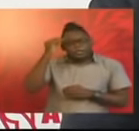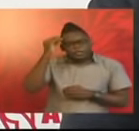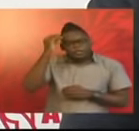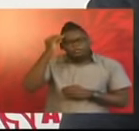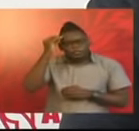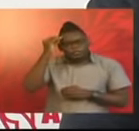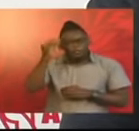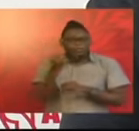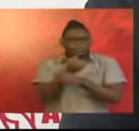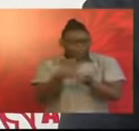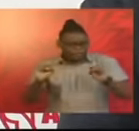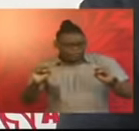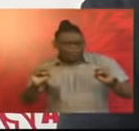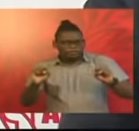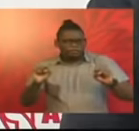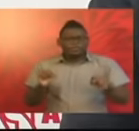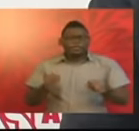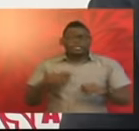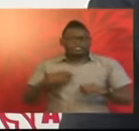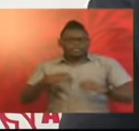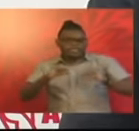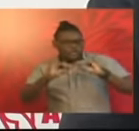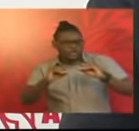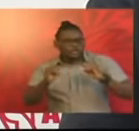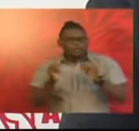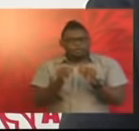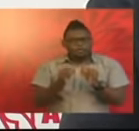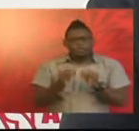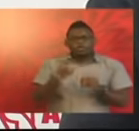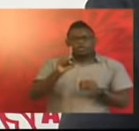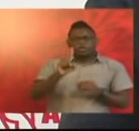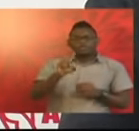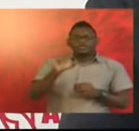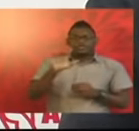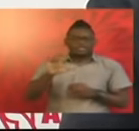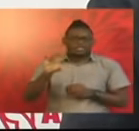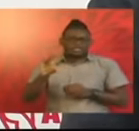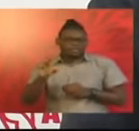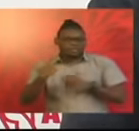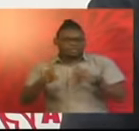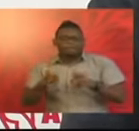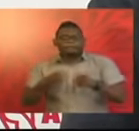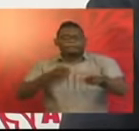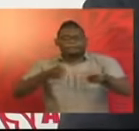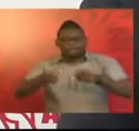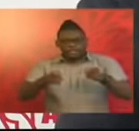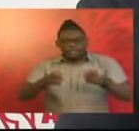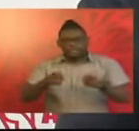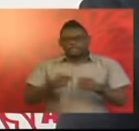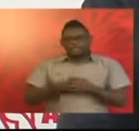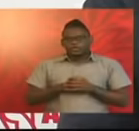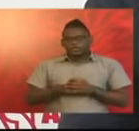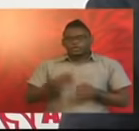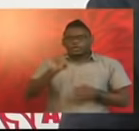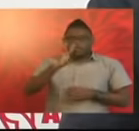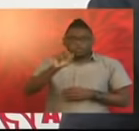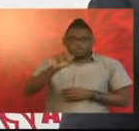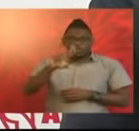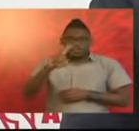197 persons, and certainly ward management and for nursing staff, another